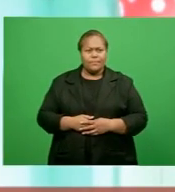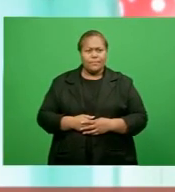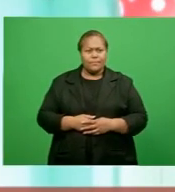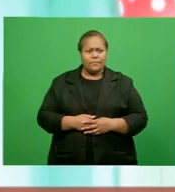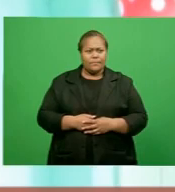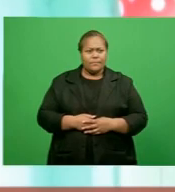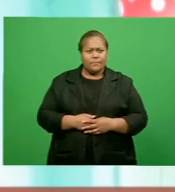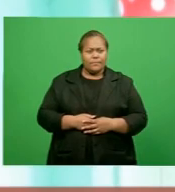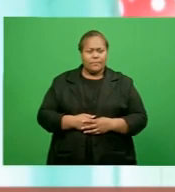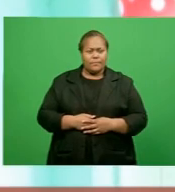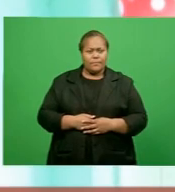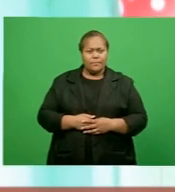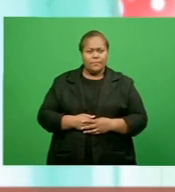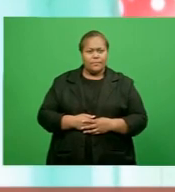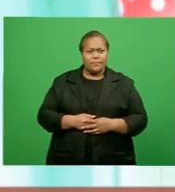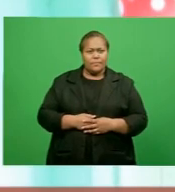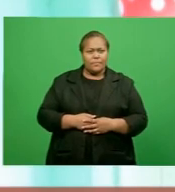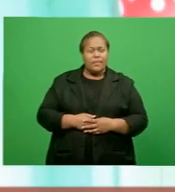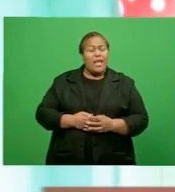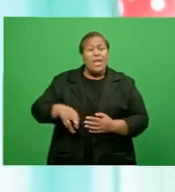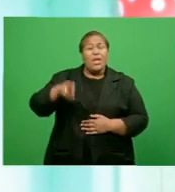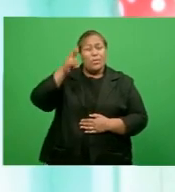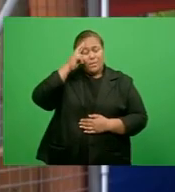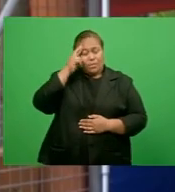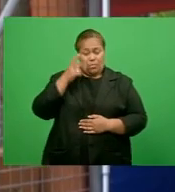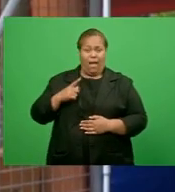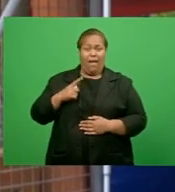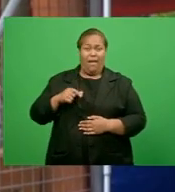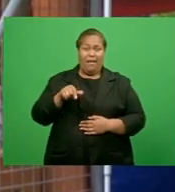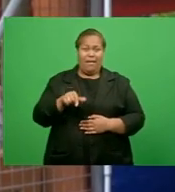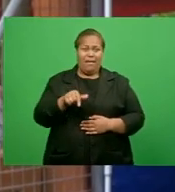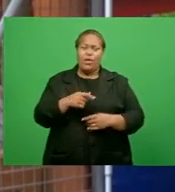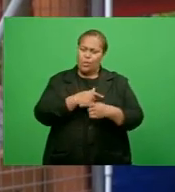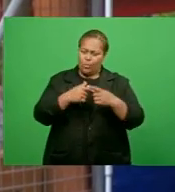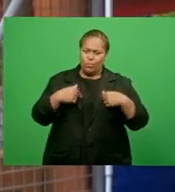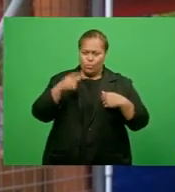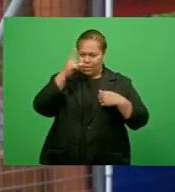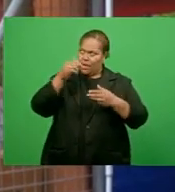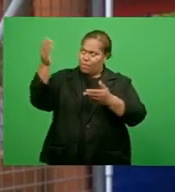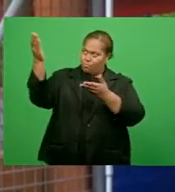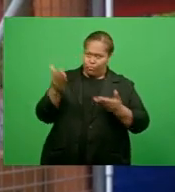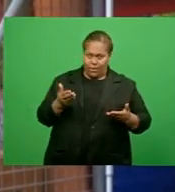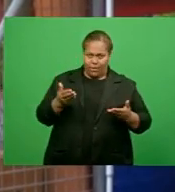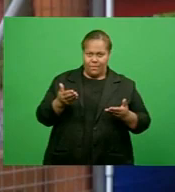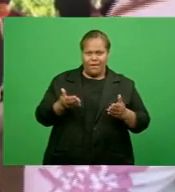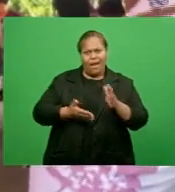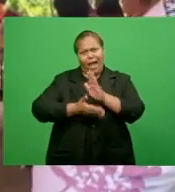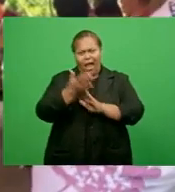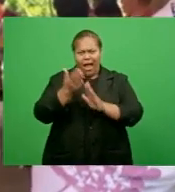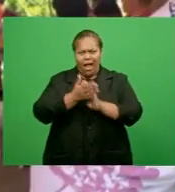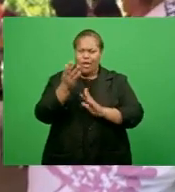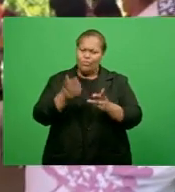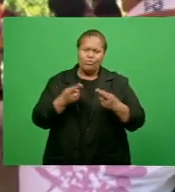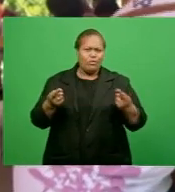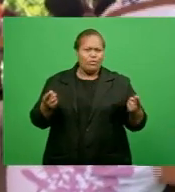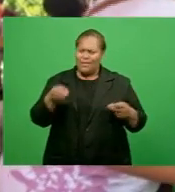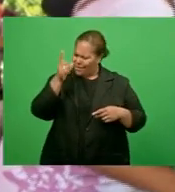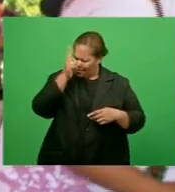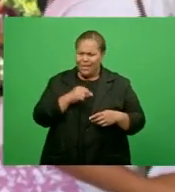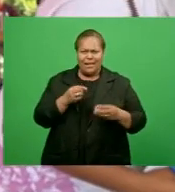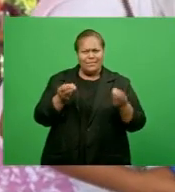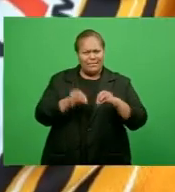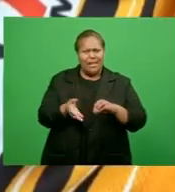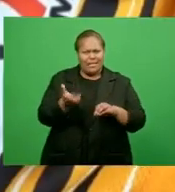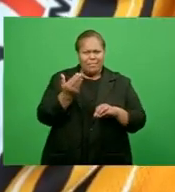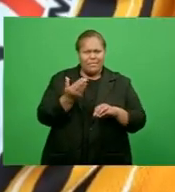And the reason why that is so is because we can bring the high-end stuff to Fiji. I can set up one radiotherapy center any